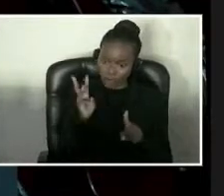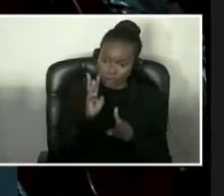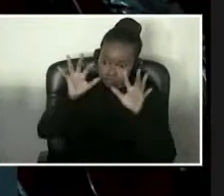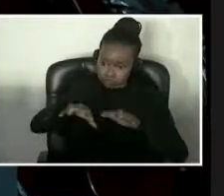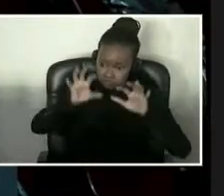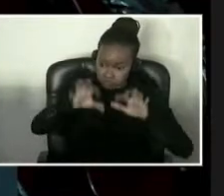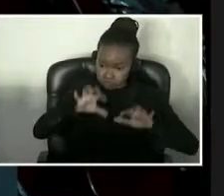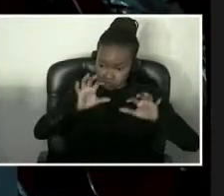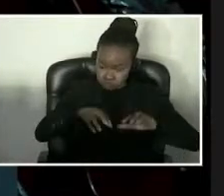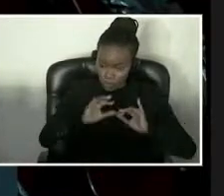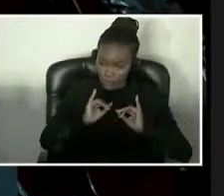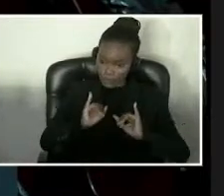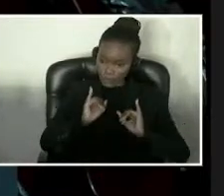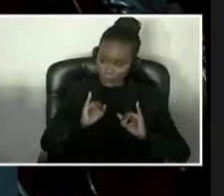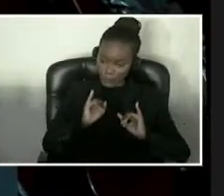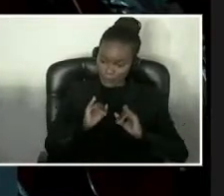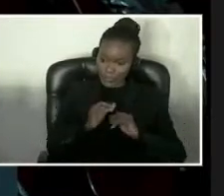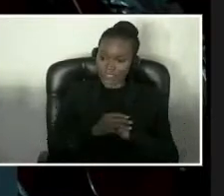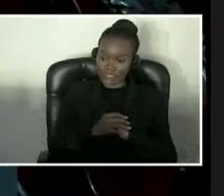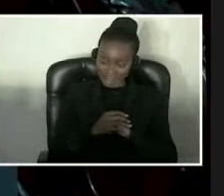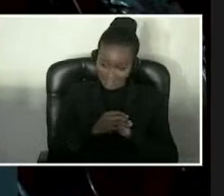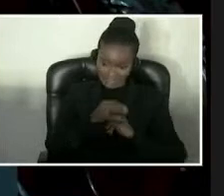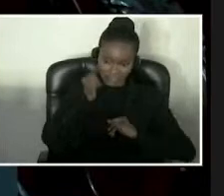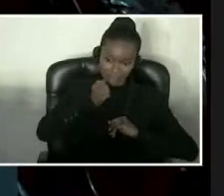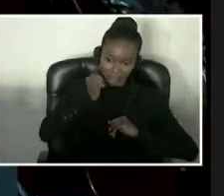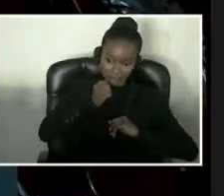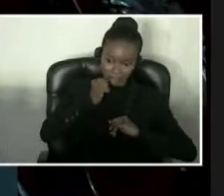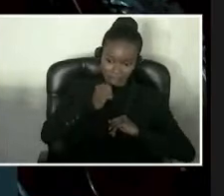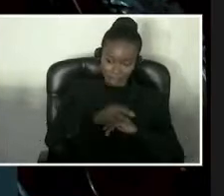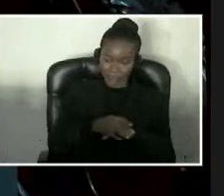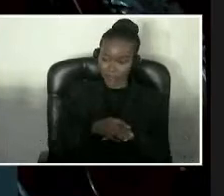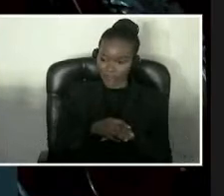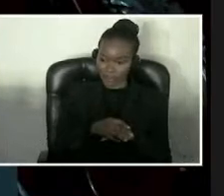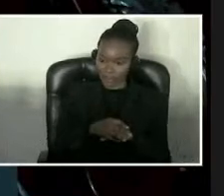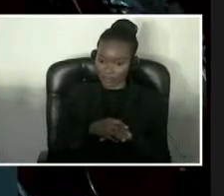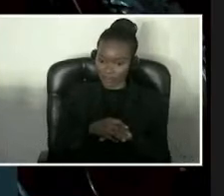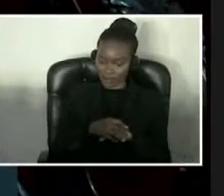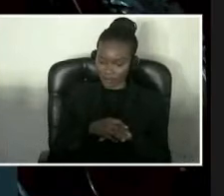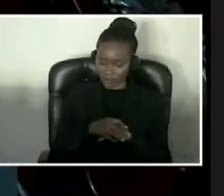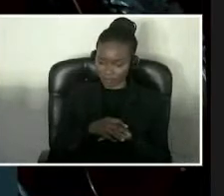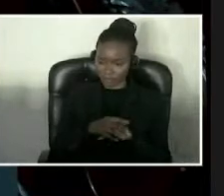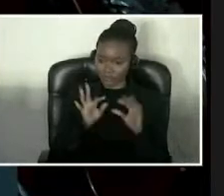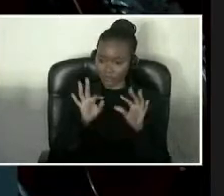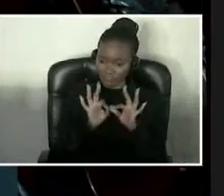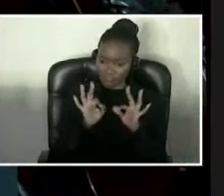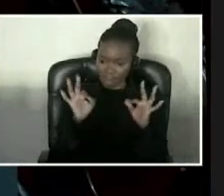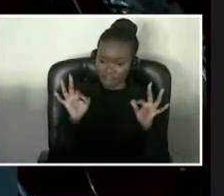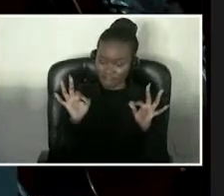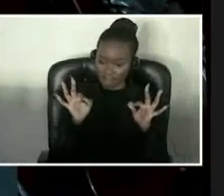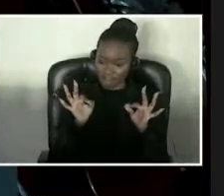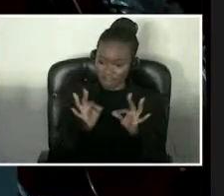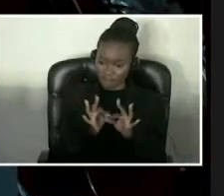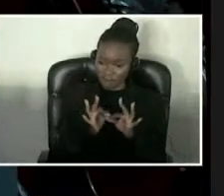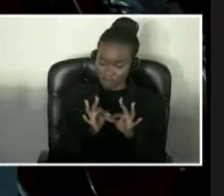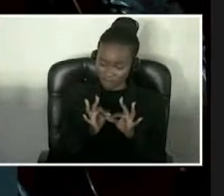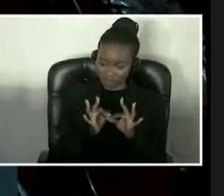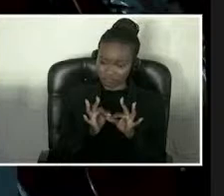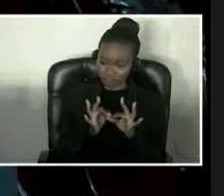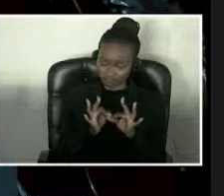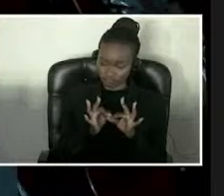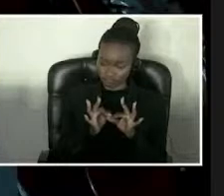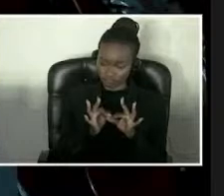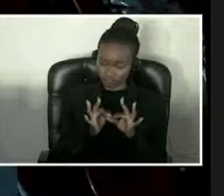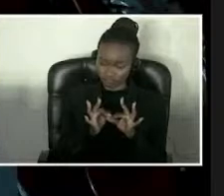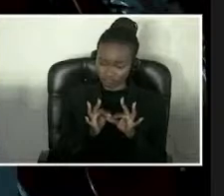and also condolences to a party family on what has just happened to